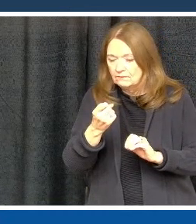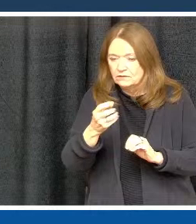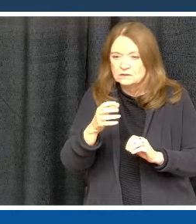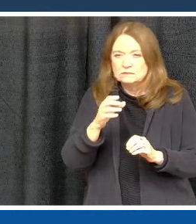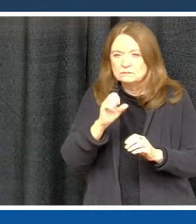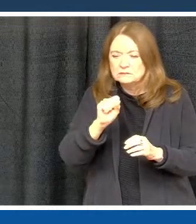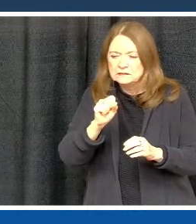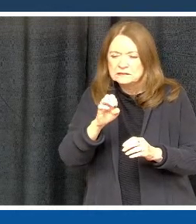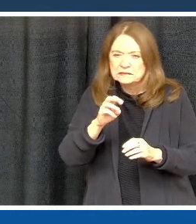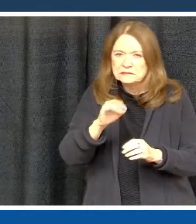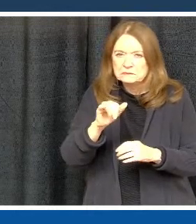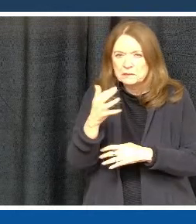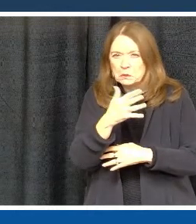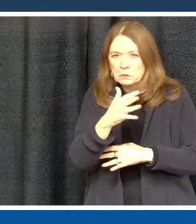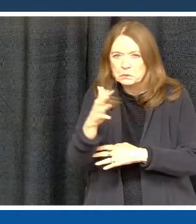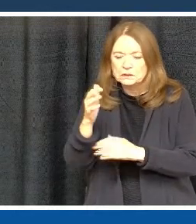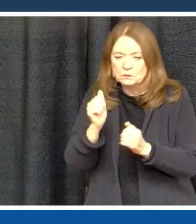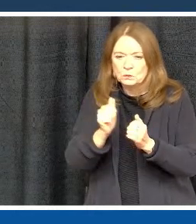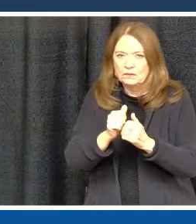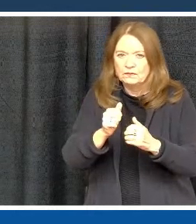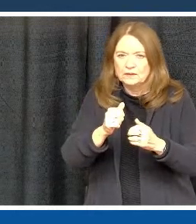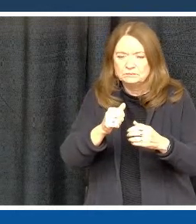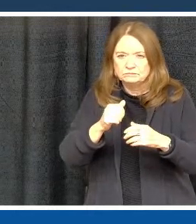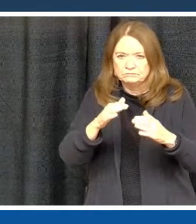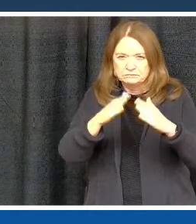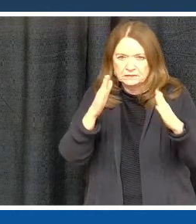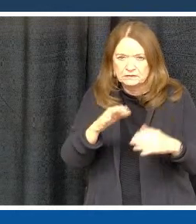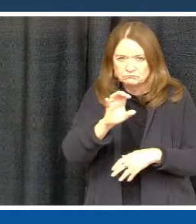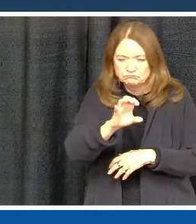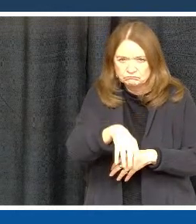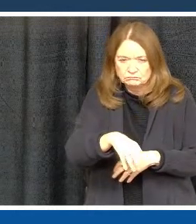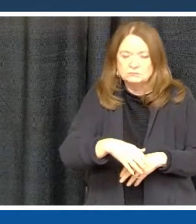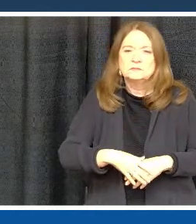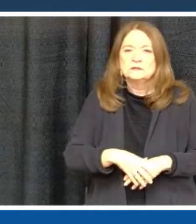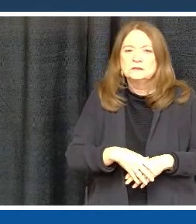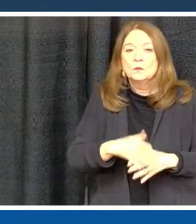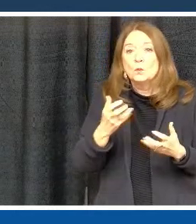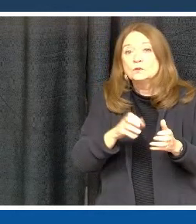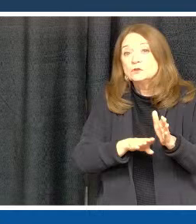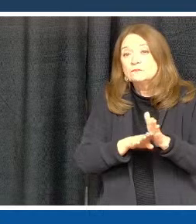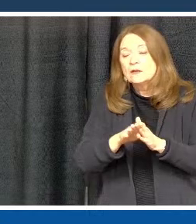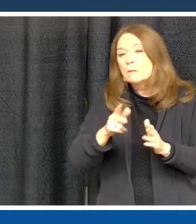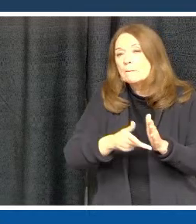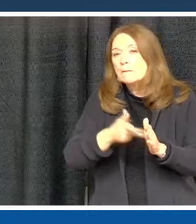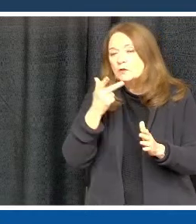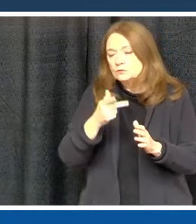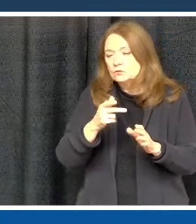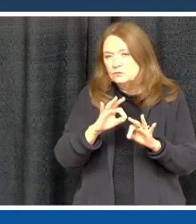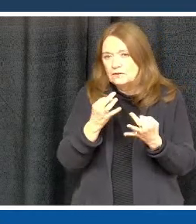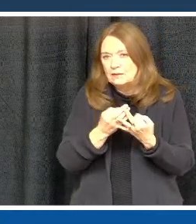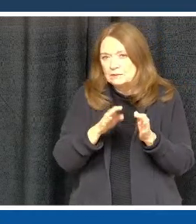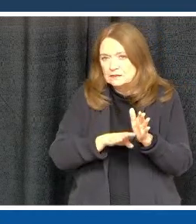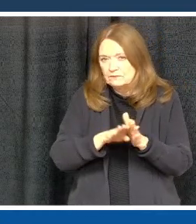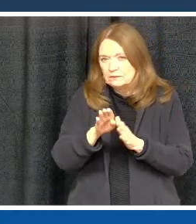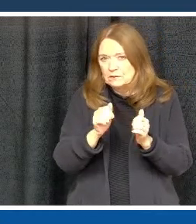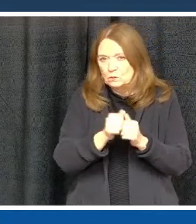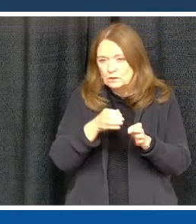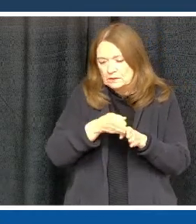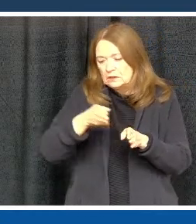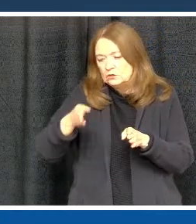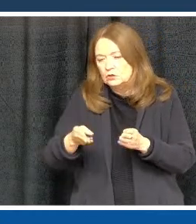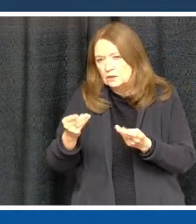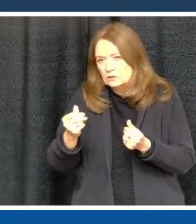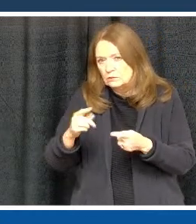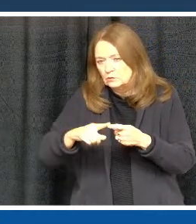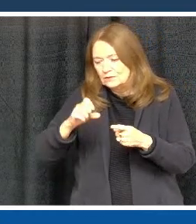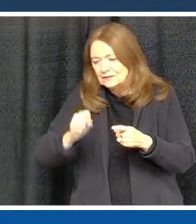a structure on site. And the applicant's statement is to develop a multifamily development with the adjacent property to the south